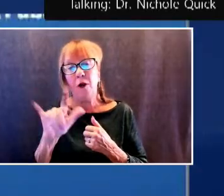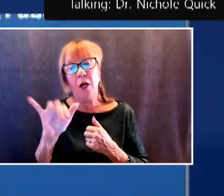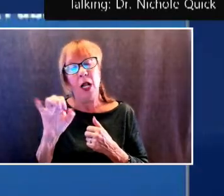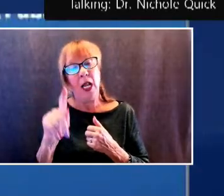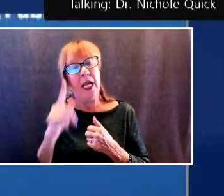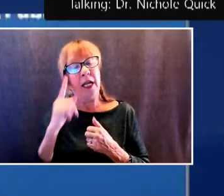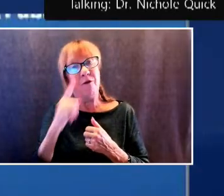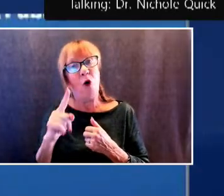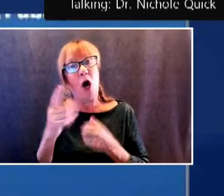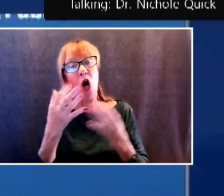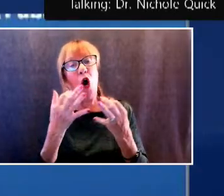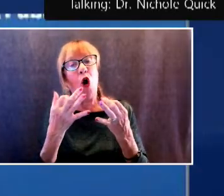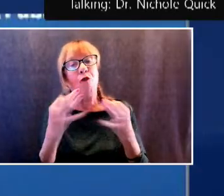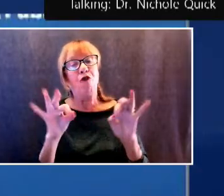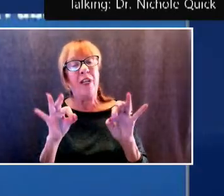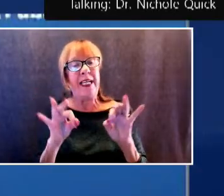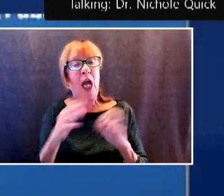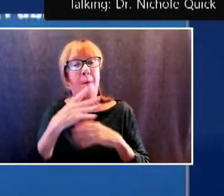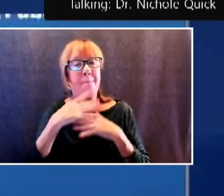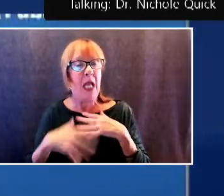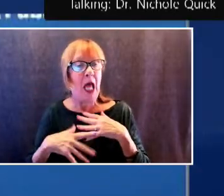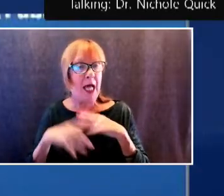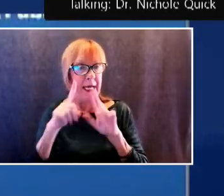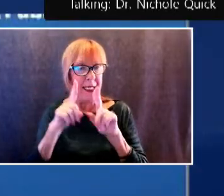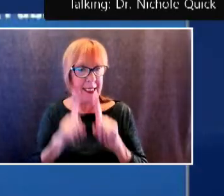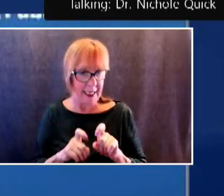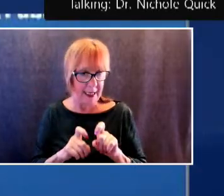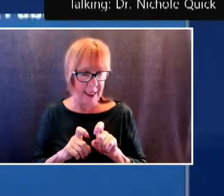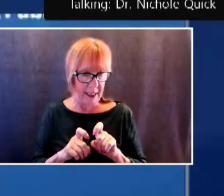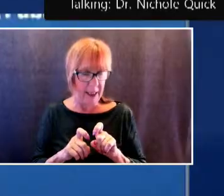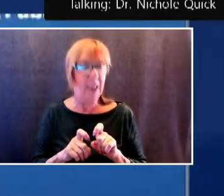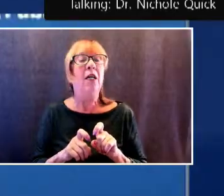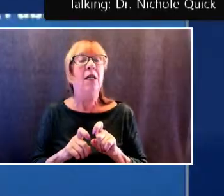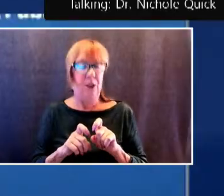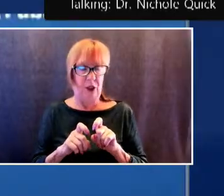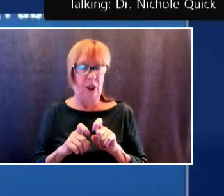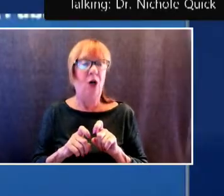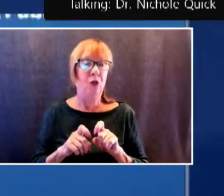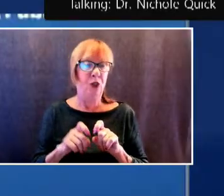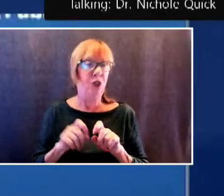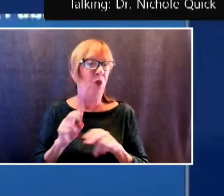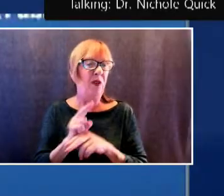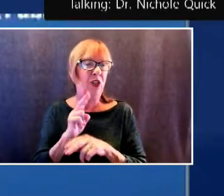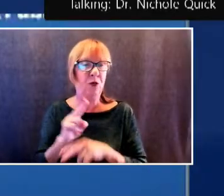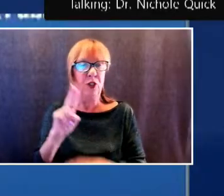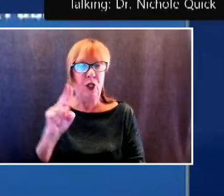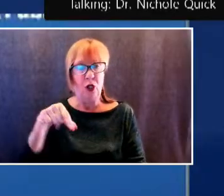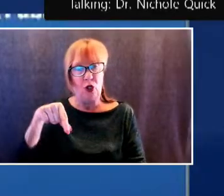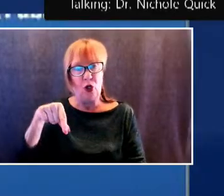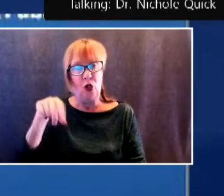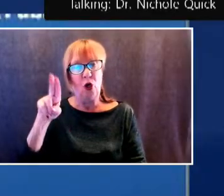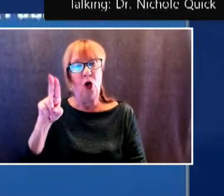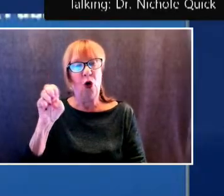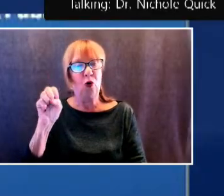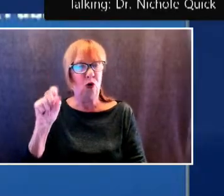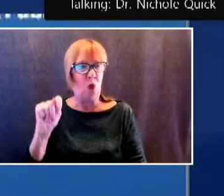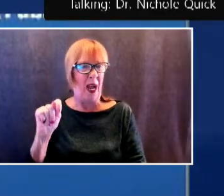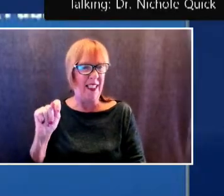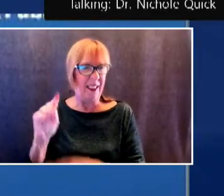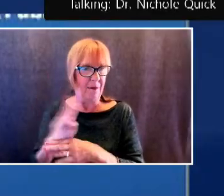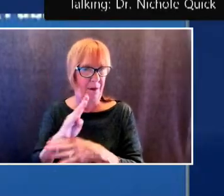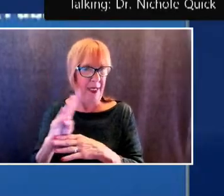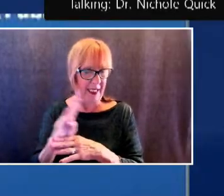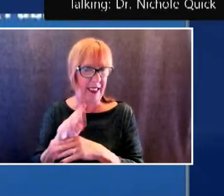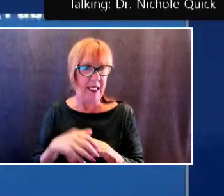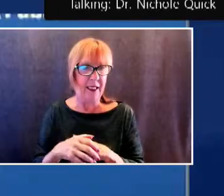that individuals can get their blood tested through Quest, through that program. All of that is available on the website. Once again, I'm going to